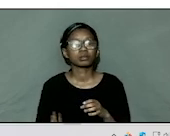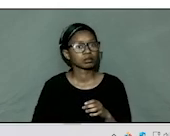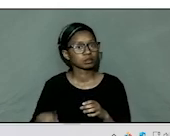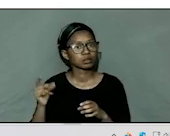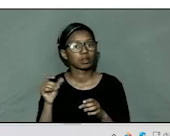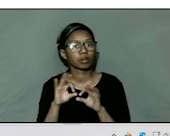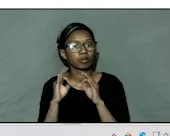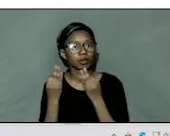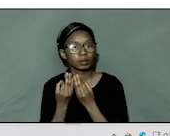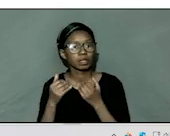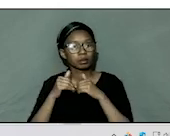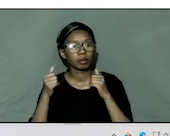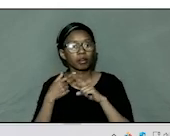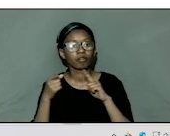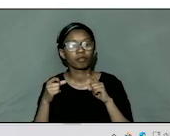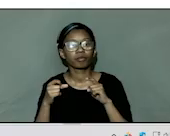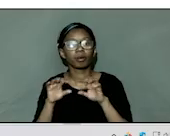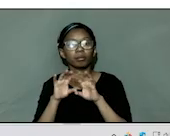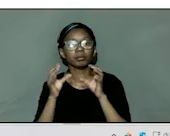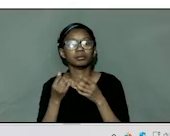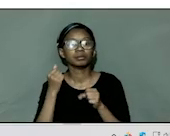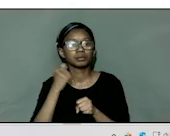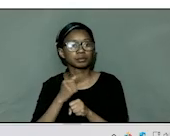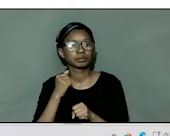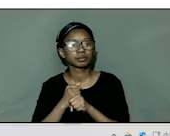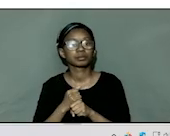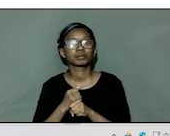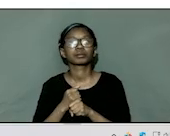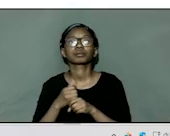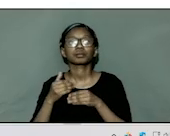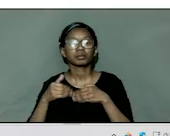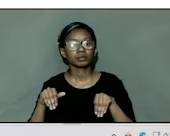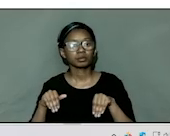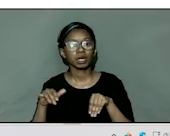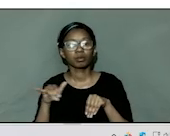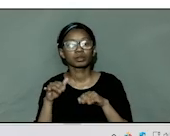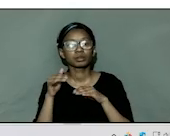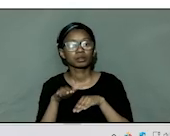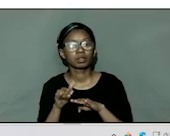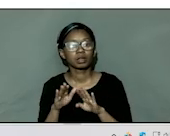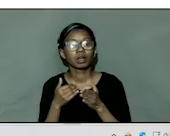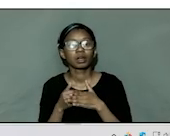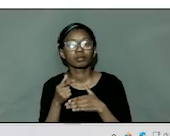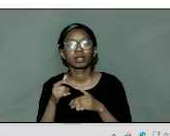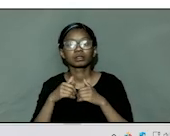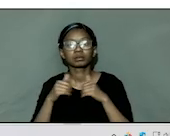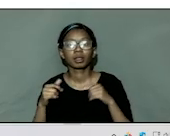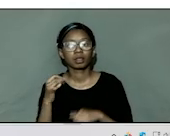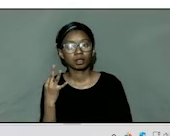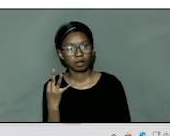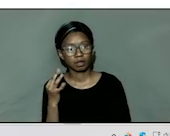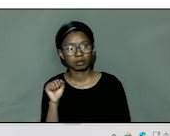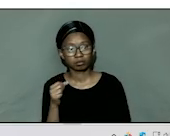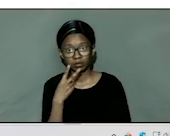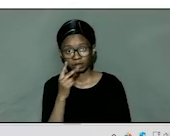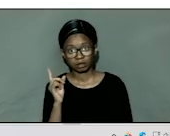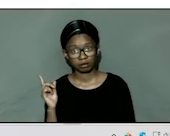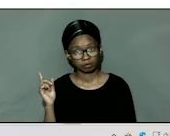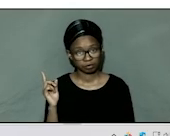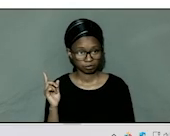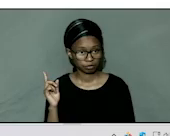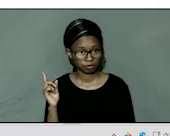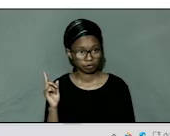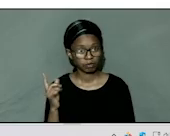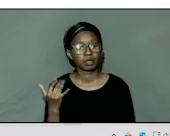barrier, which is the ocean. Then the population splits into three. You see, it's three.